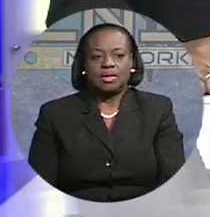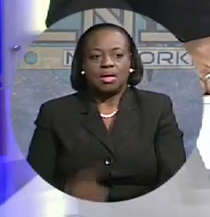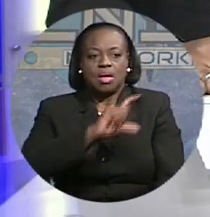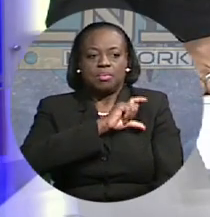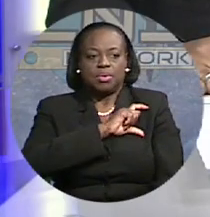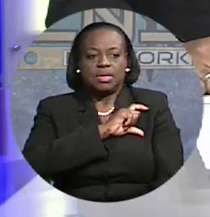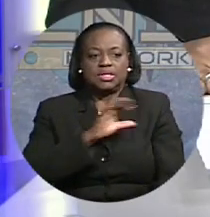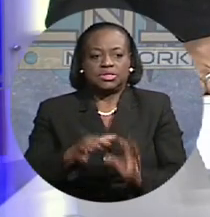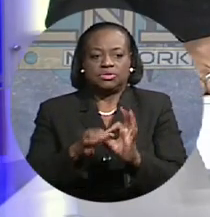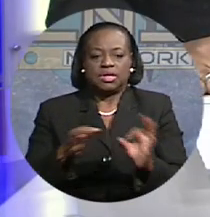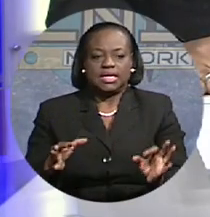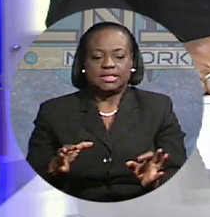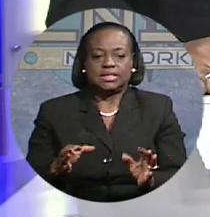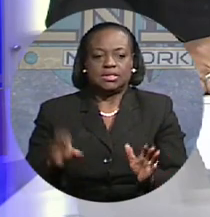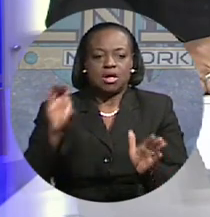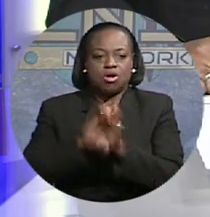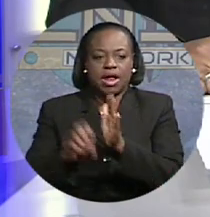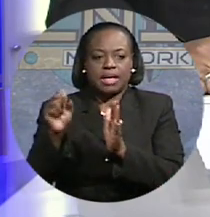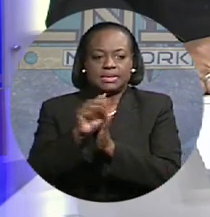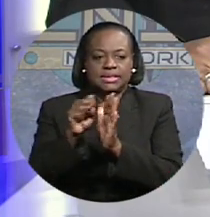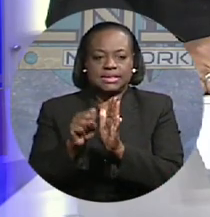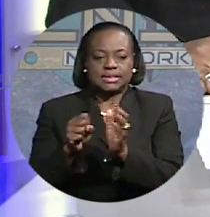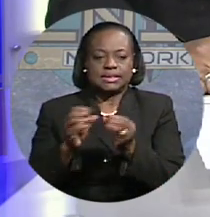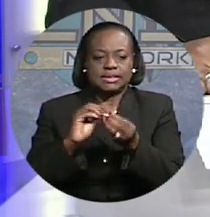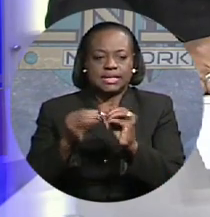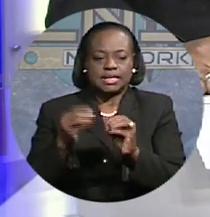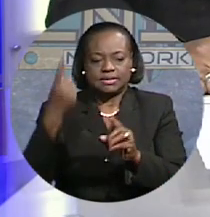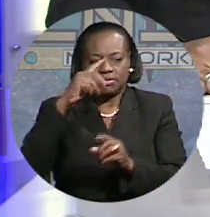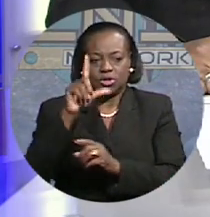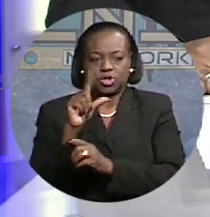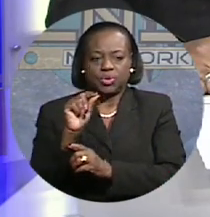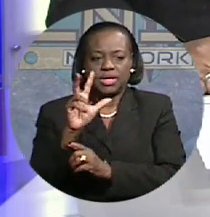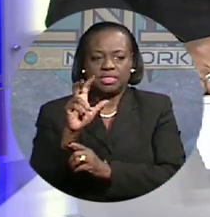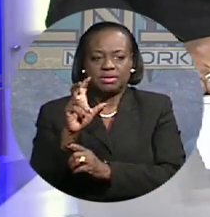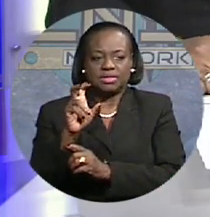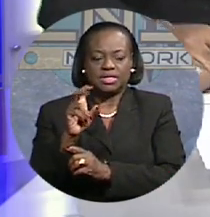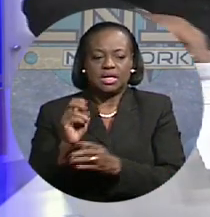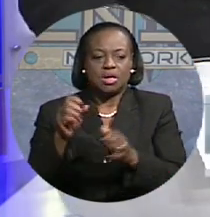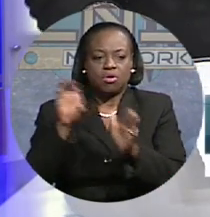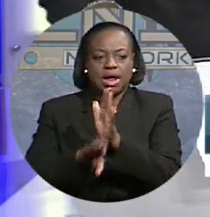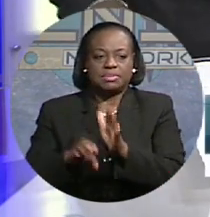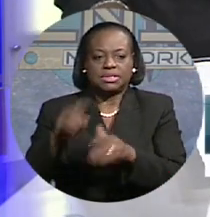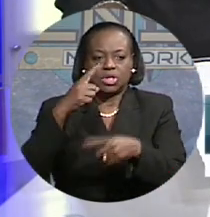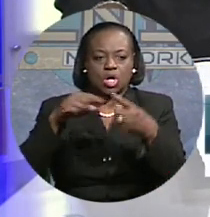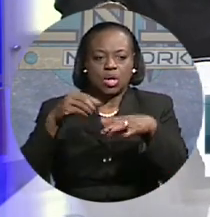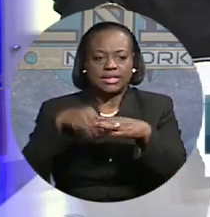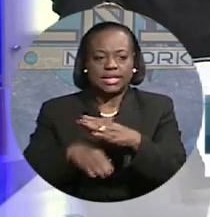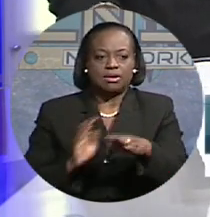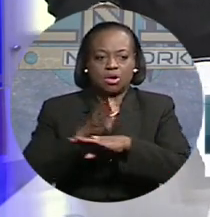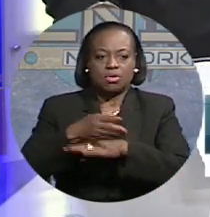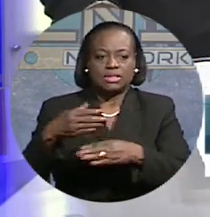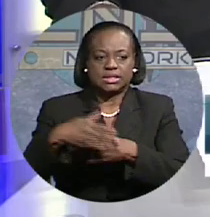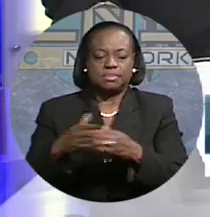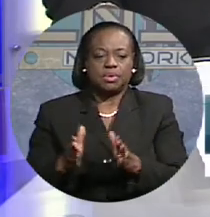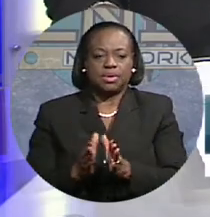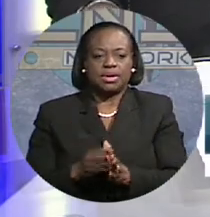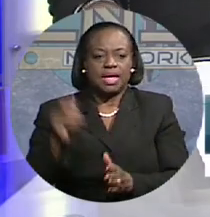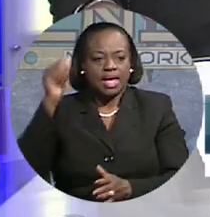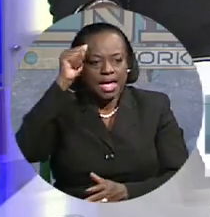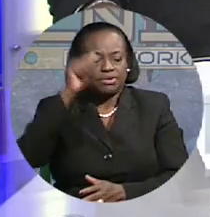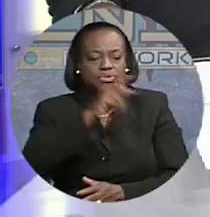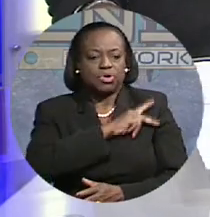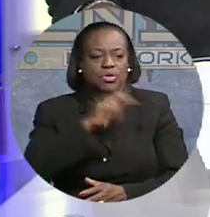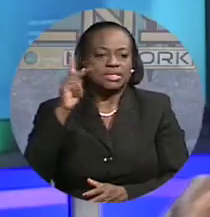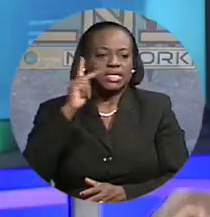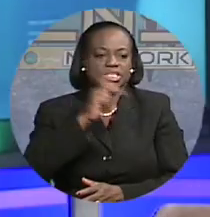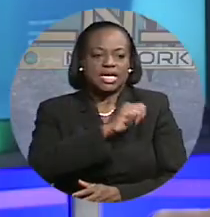Police released crime stats for 2013 today, showing that crime across the board has gone down. Good evening, I'm Andrew Knowles. I'm Keisha Adderley.